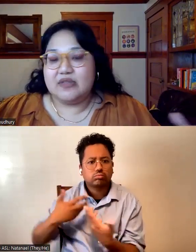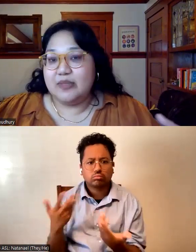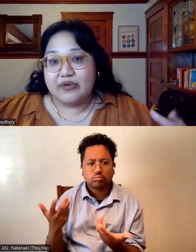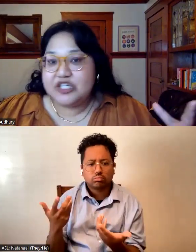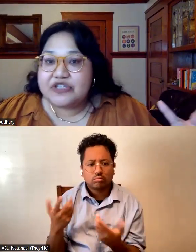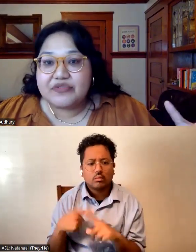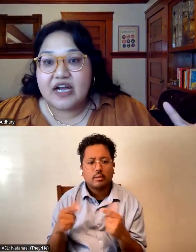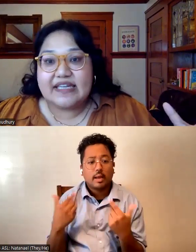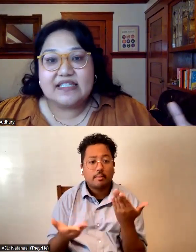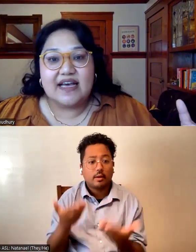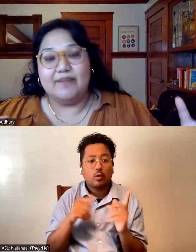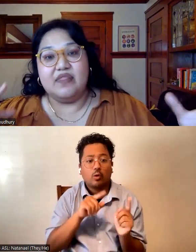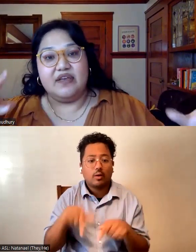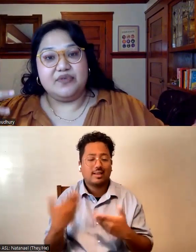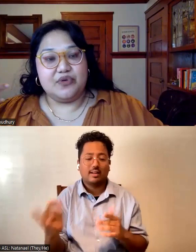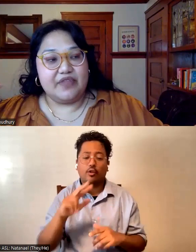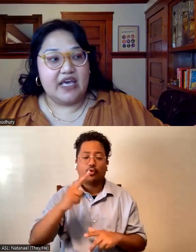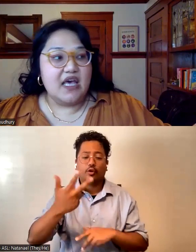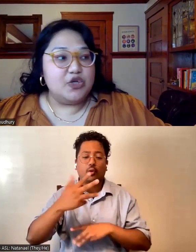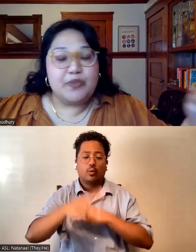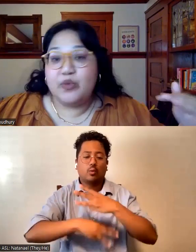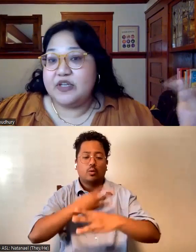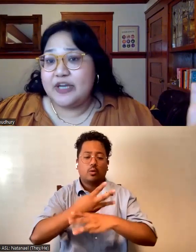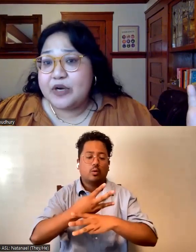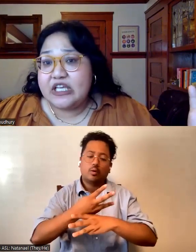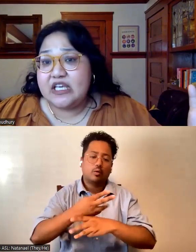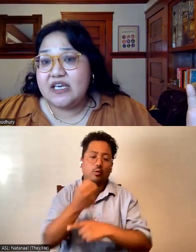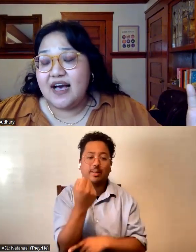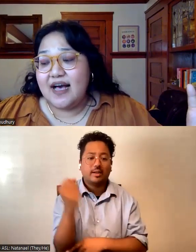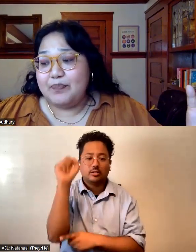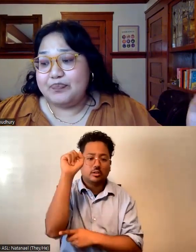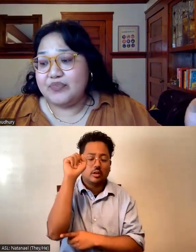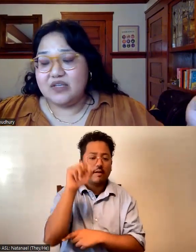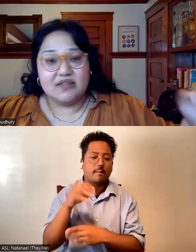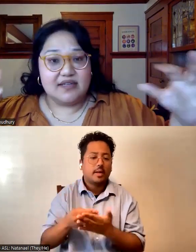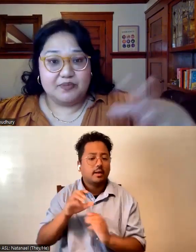Third World Liberation Front, their sort of like Triple Women Jeopardy